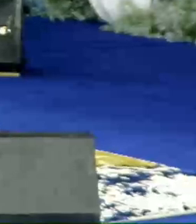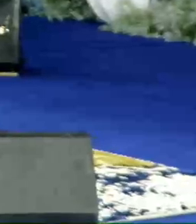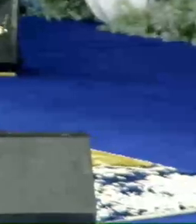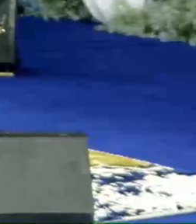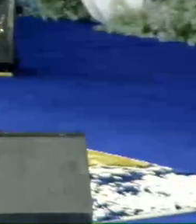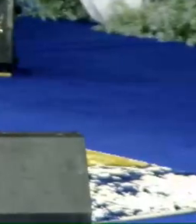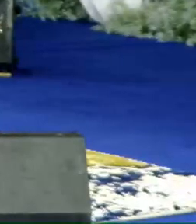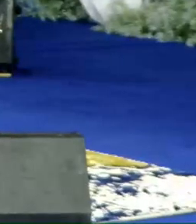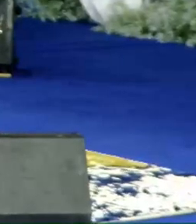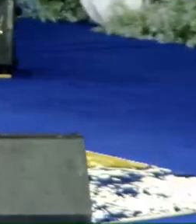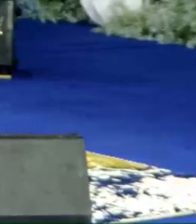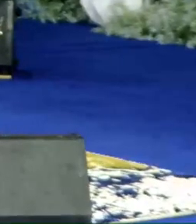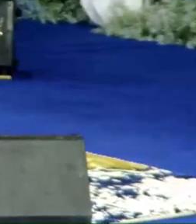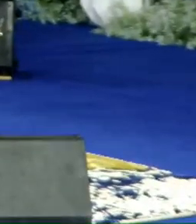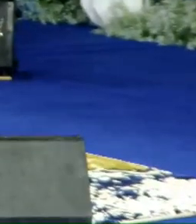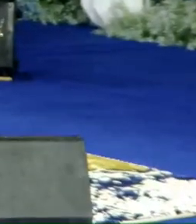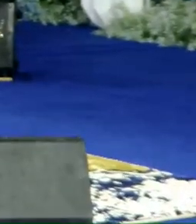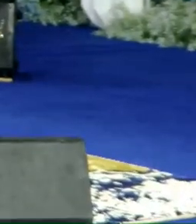Tonight,